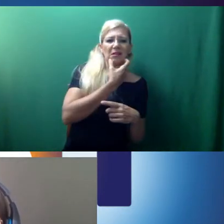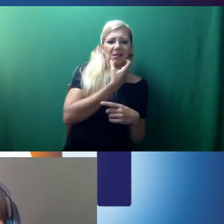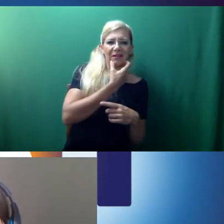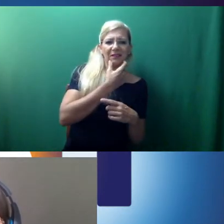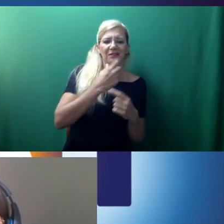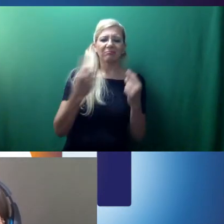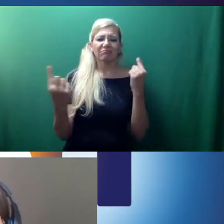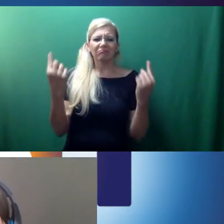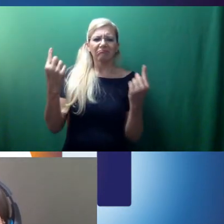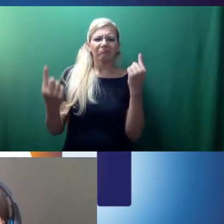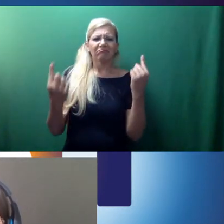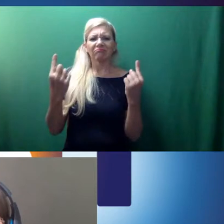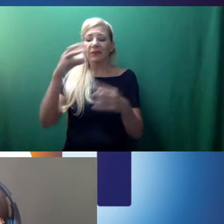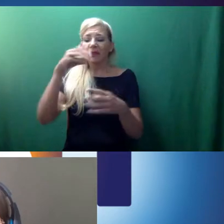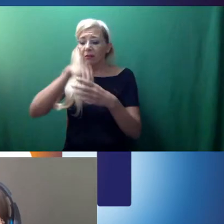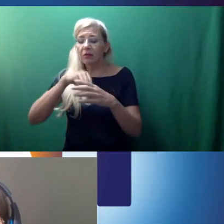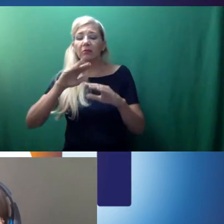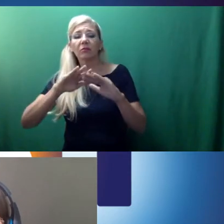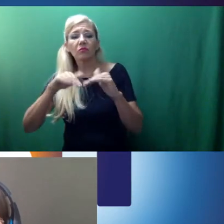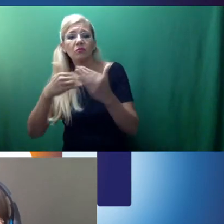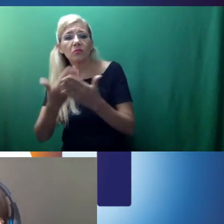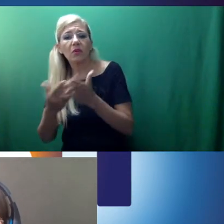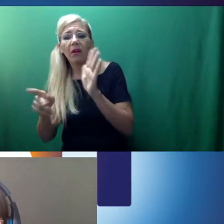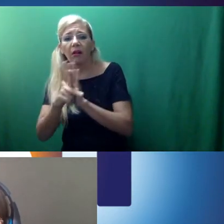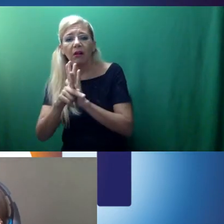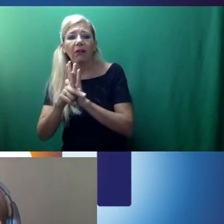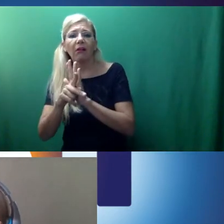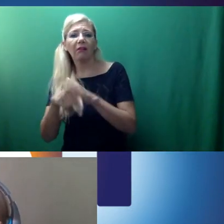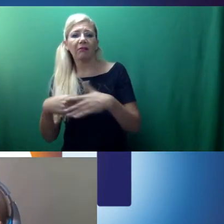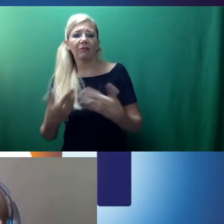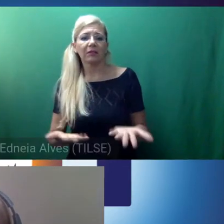particular school? So again, we have to be